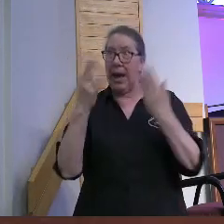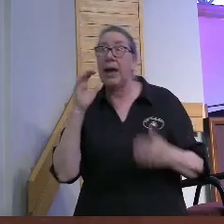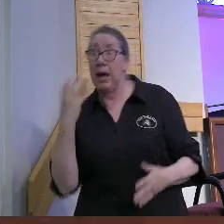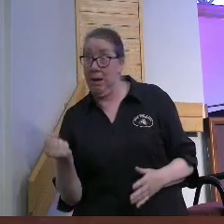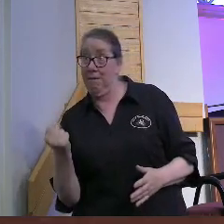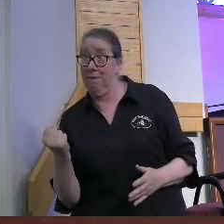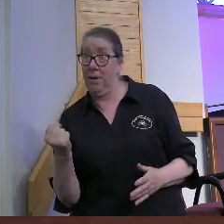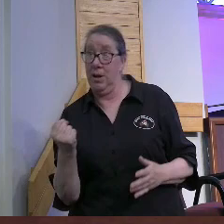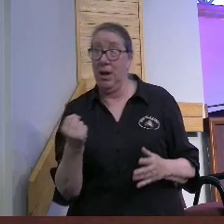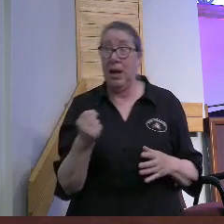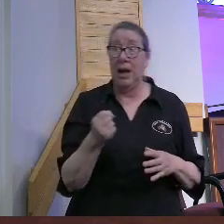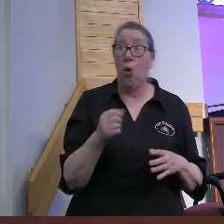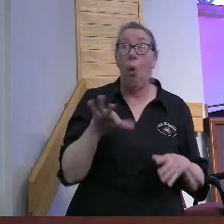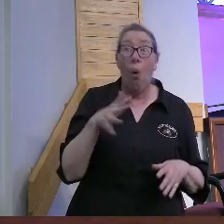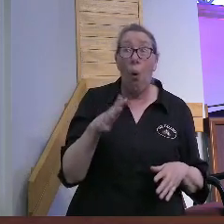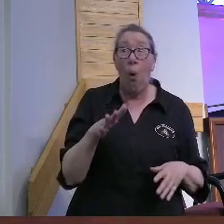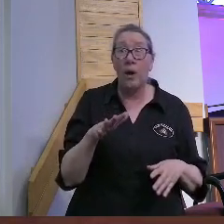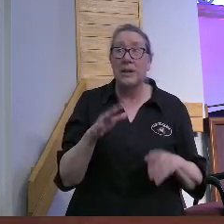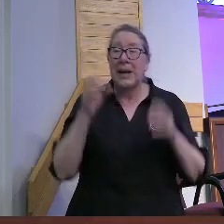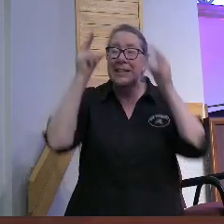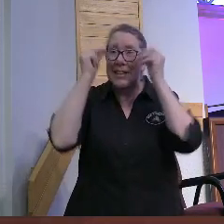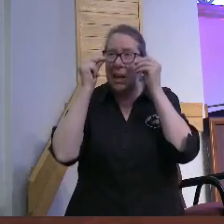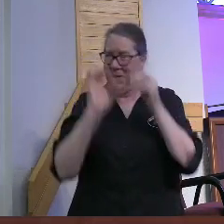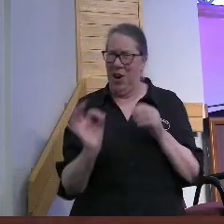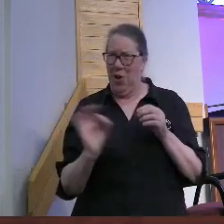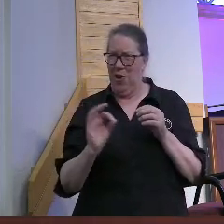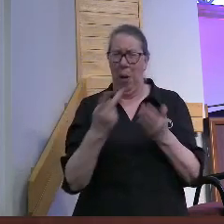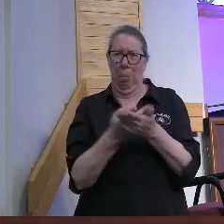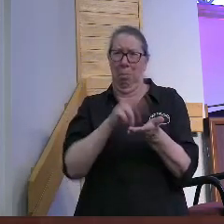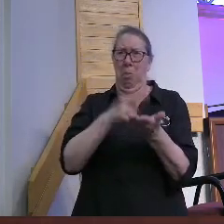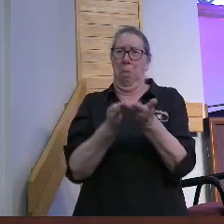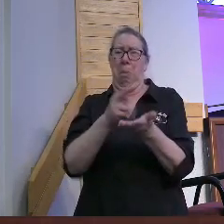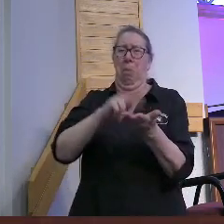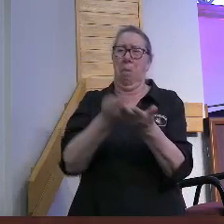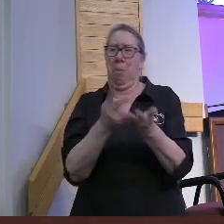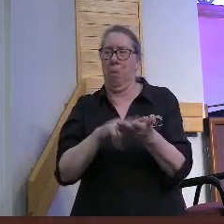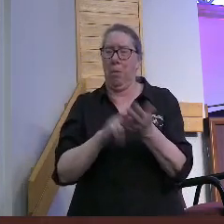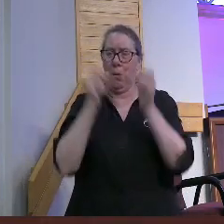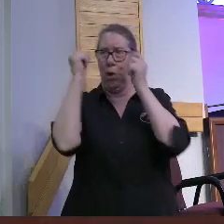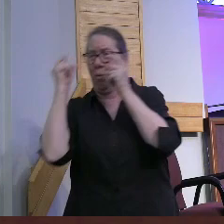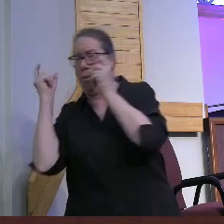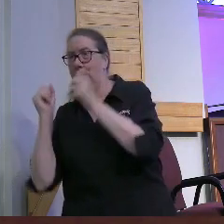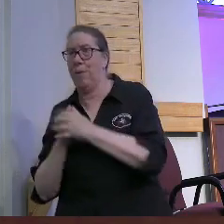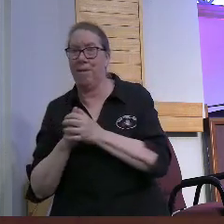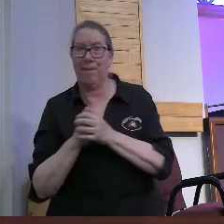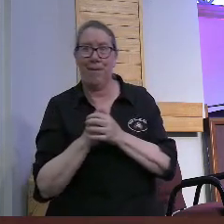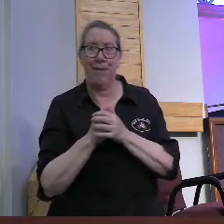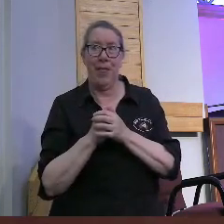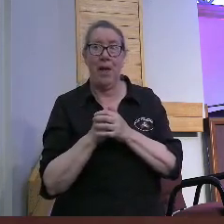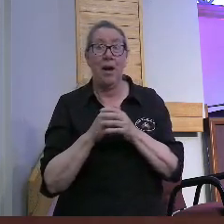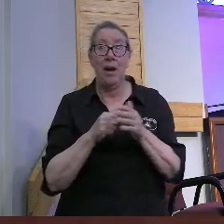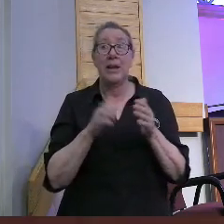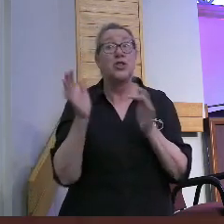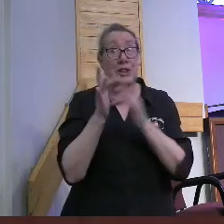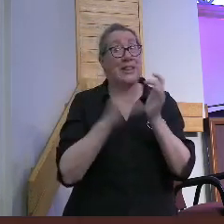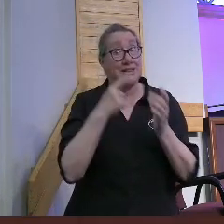got two words today. Pretty simple. They're not my words. Don't throw stones at me. All right. The words of